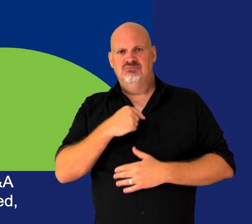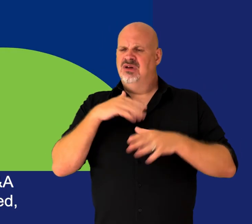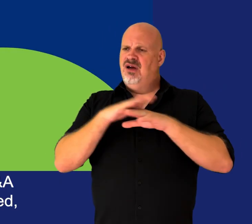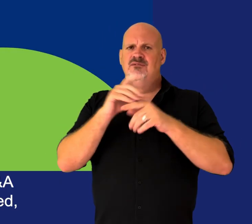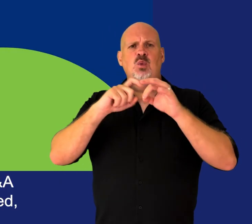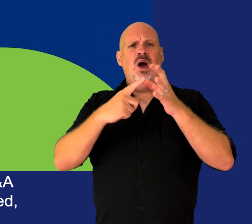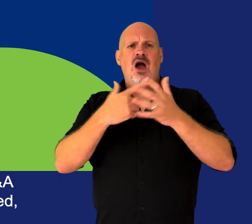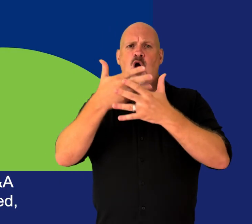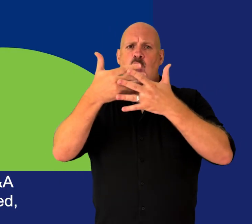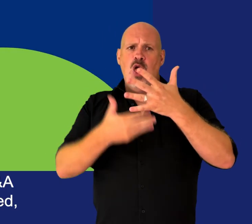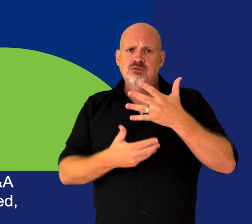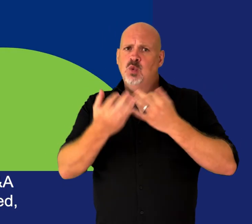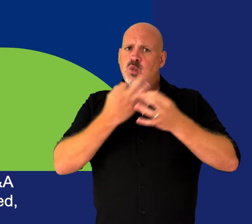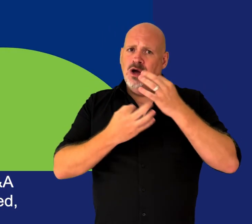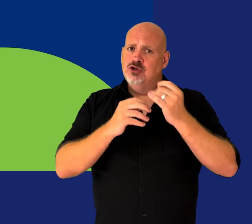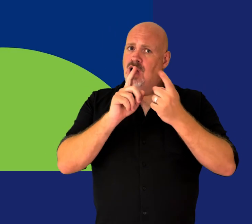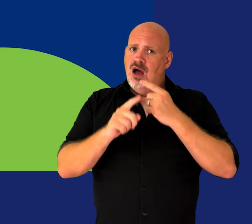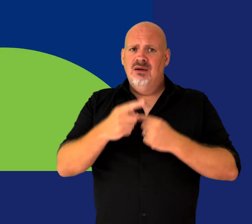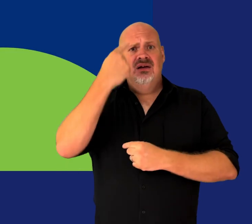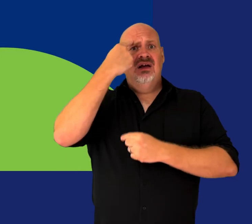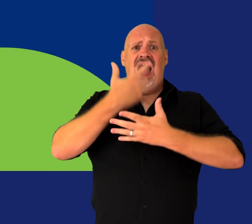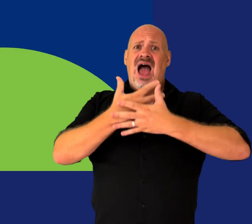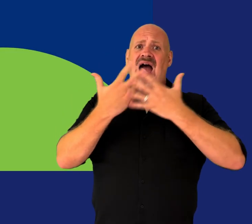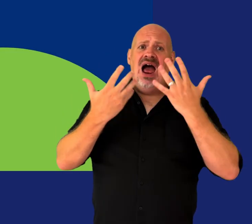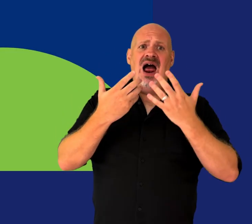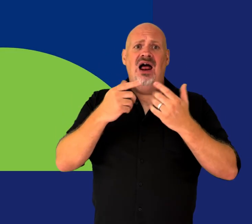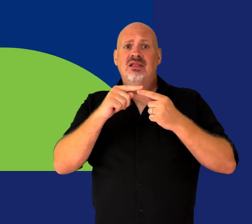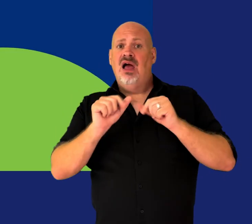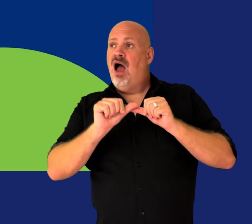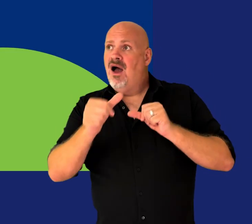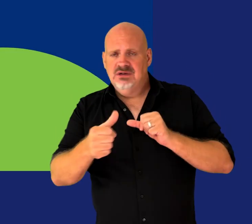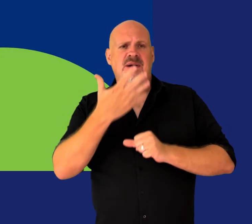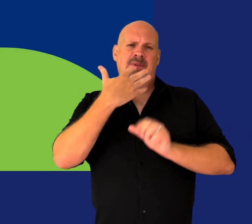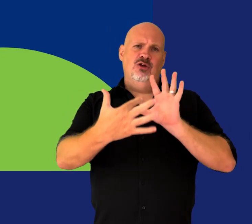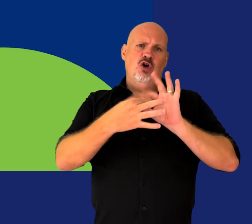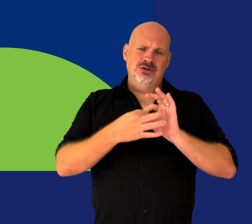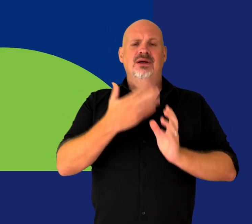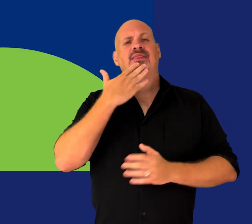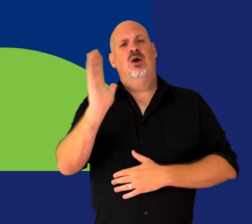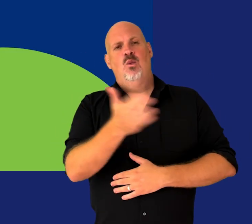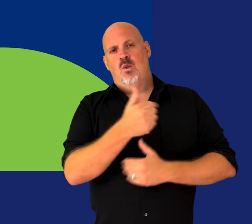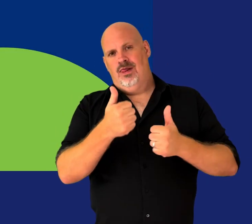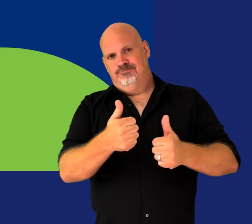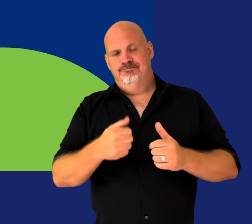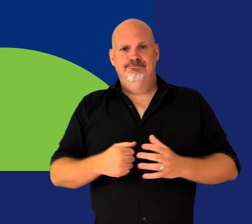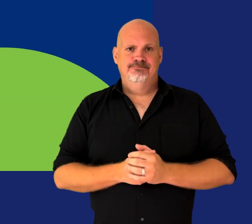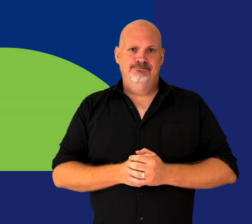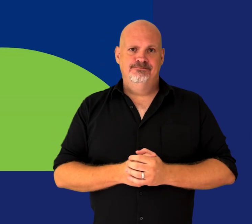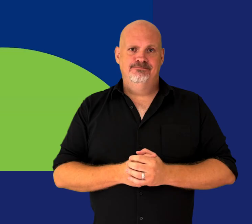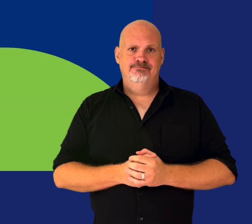think we've covered a lot of the Q&As or the questions that have been asked, but if you think of things post this event, please contact us. Thanks all.